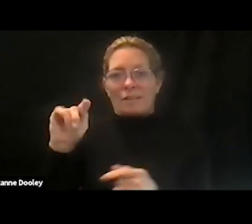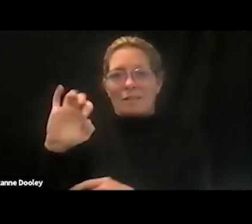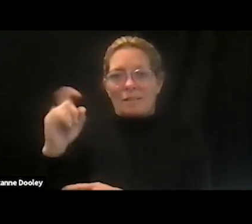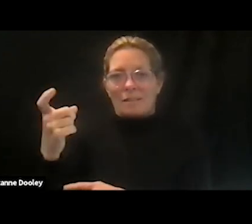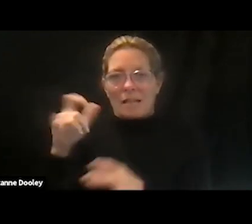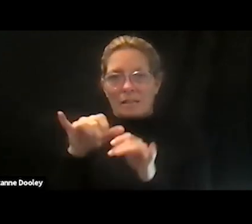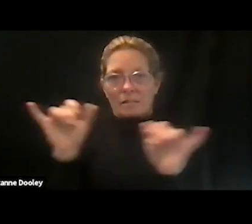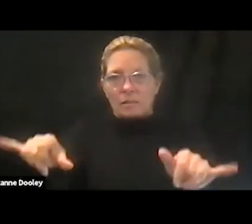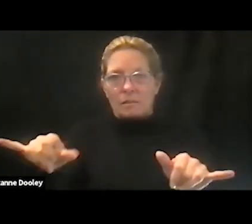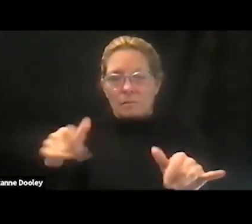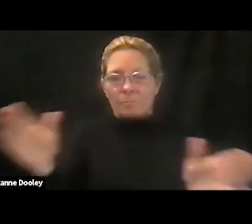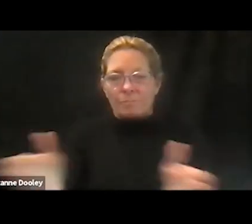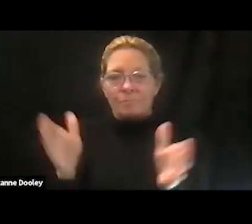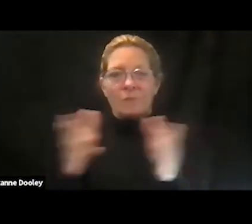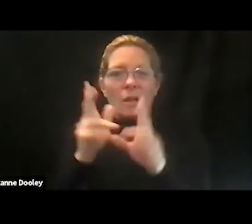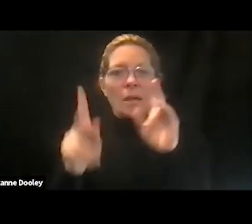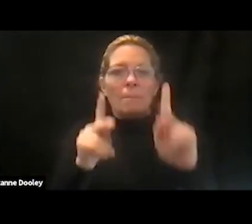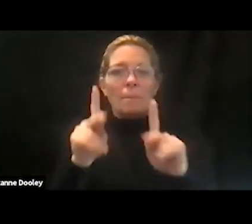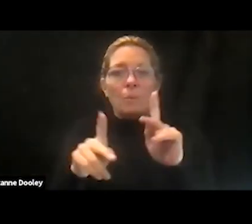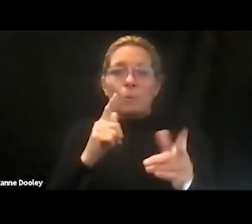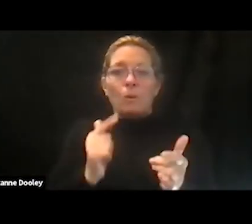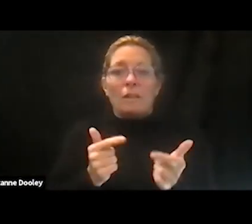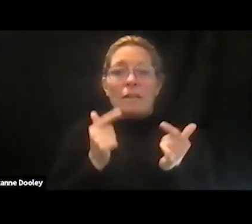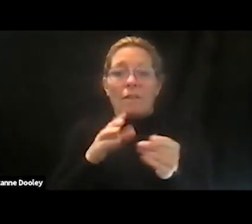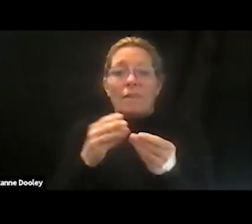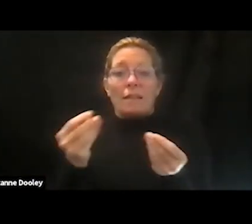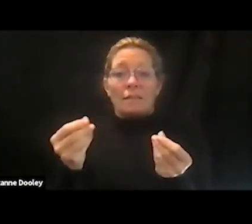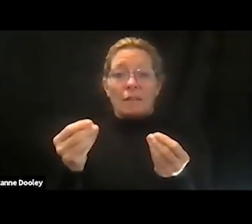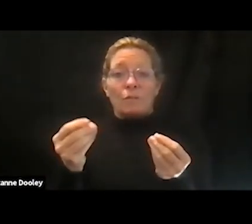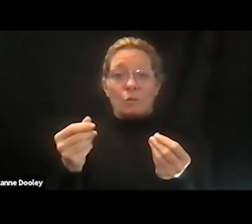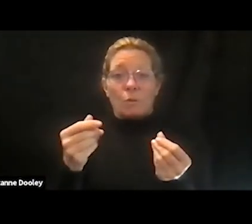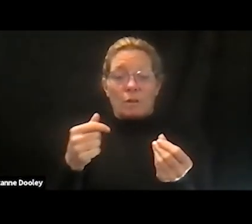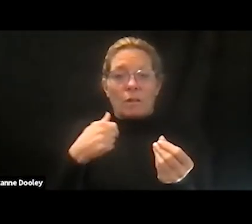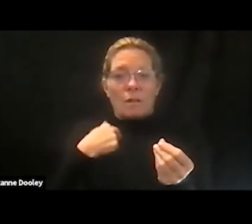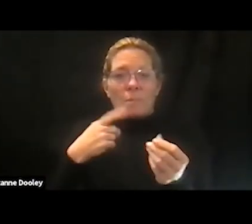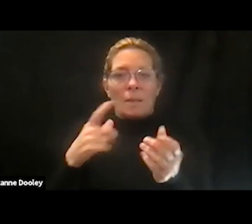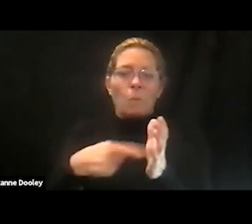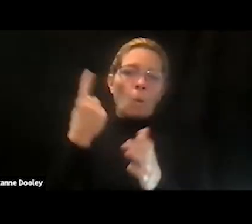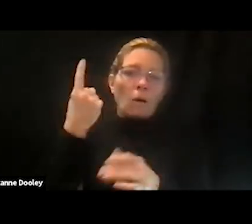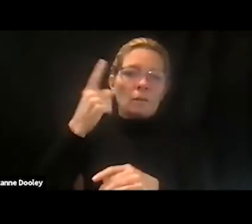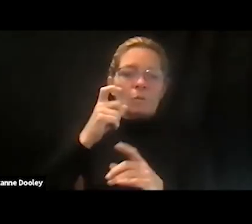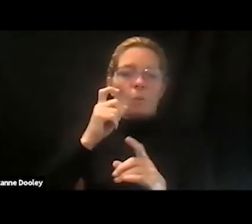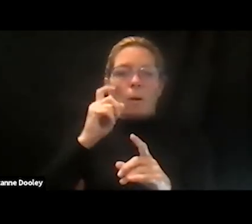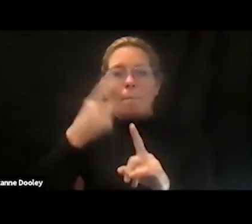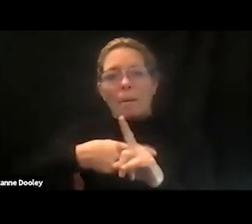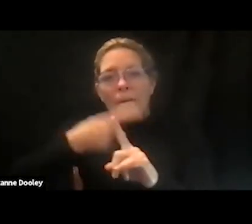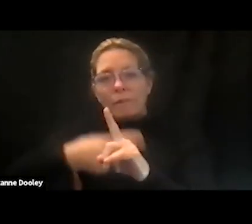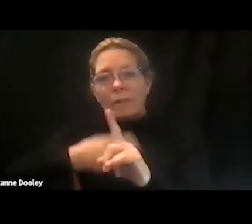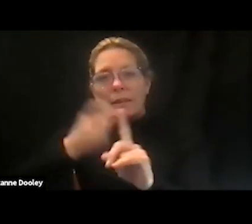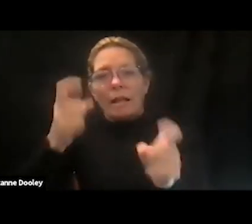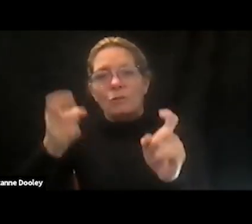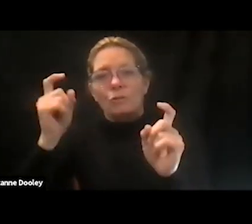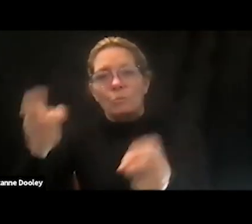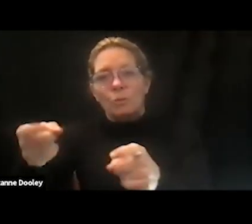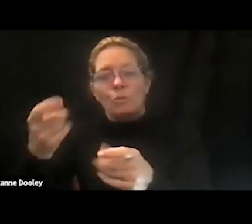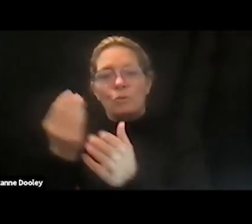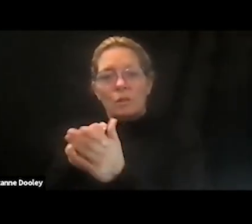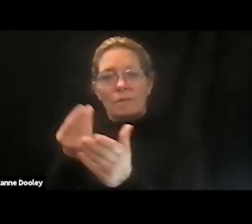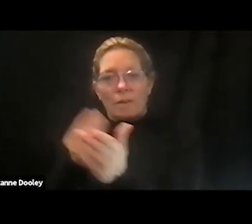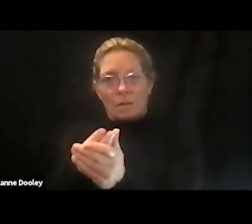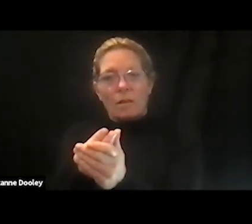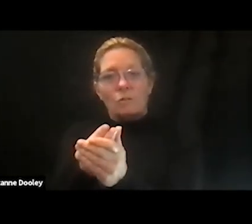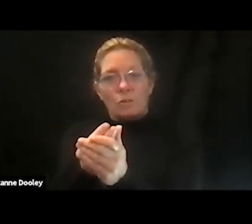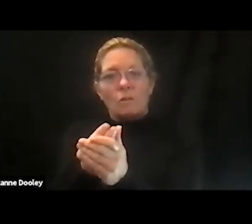who live in their territory in Ohlone lands to make one-time or monthly contributions, financial